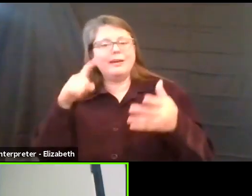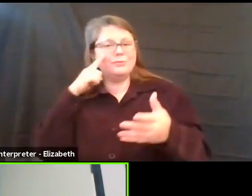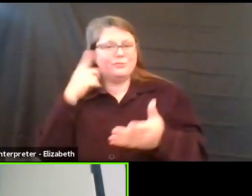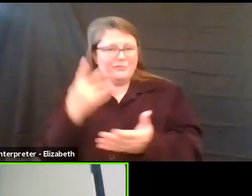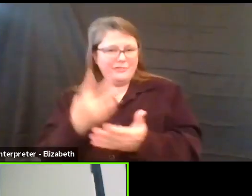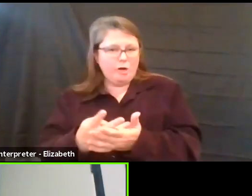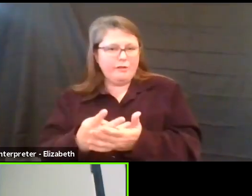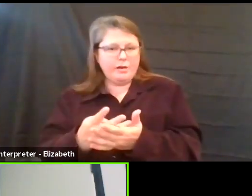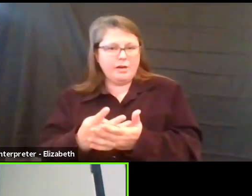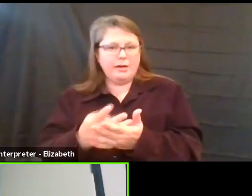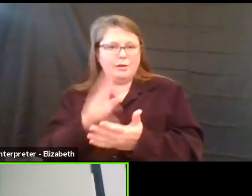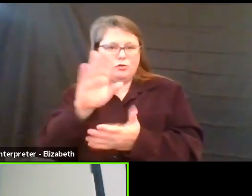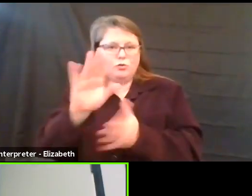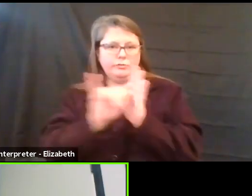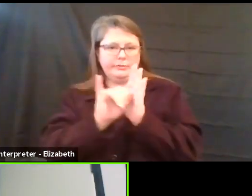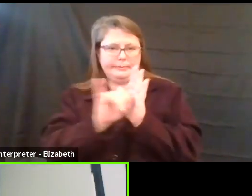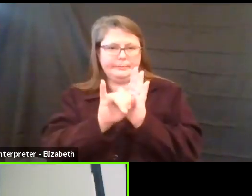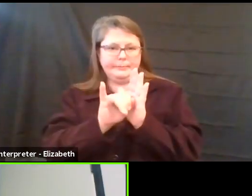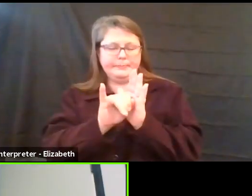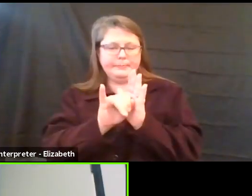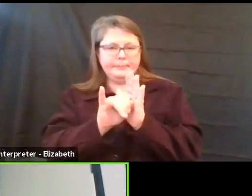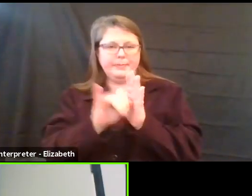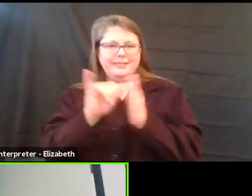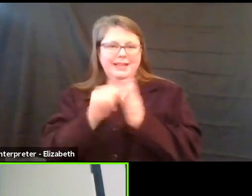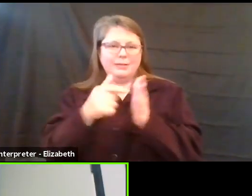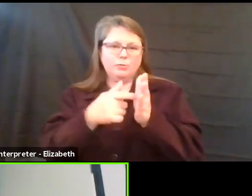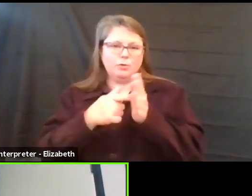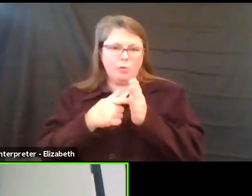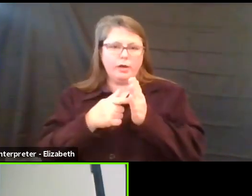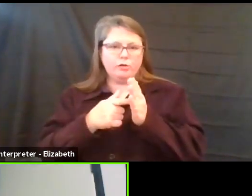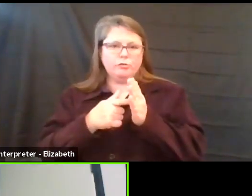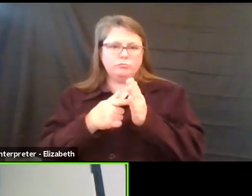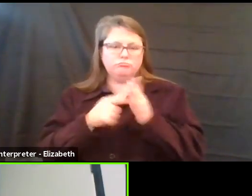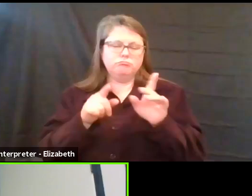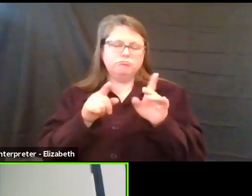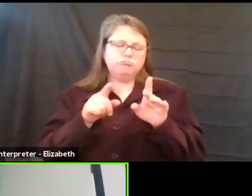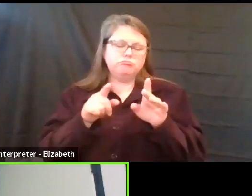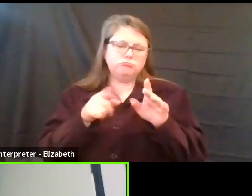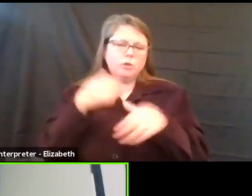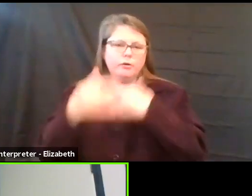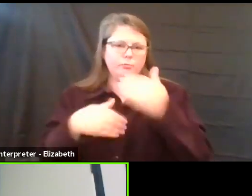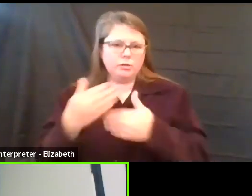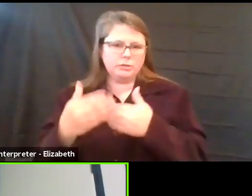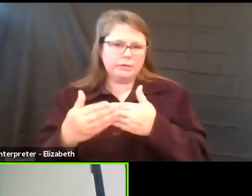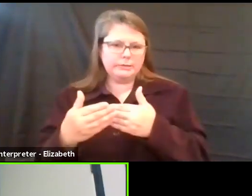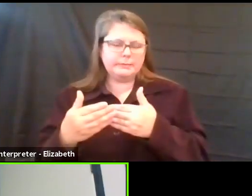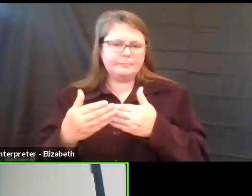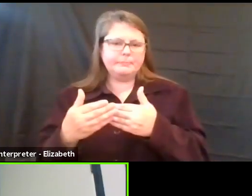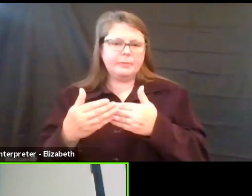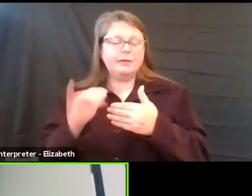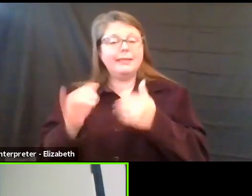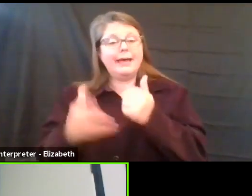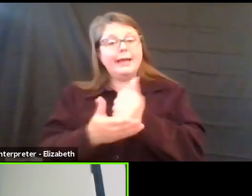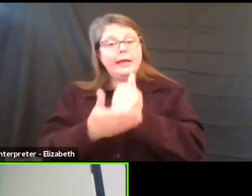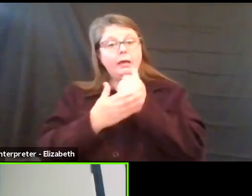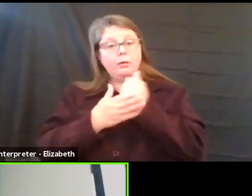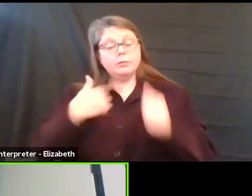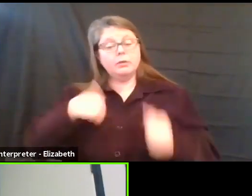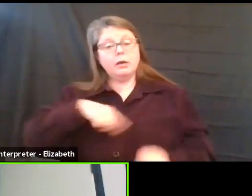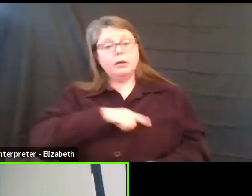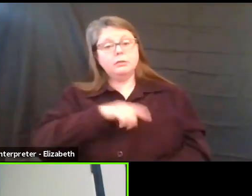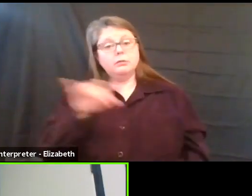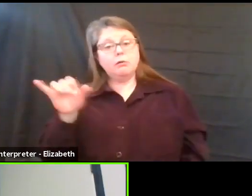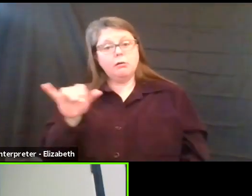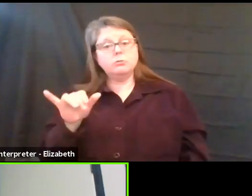that process. And also it helps us to move your case forward to know what kind of damage you